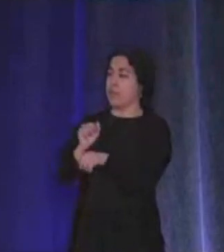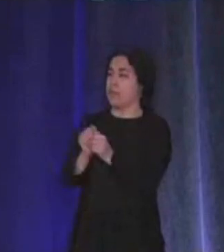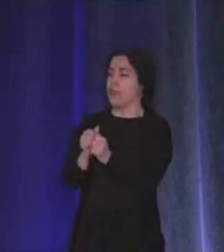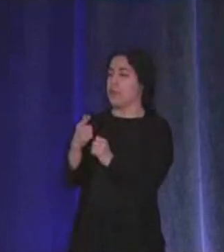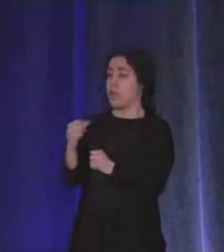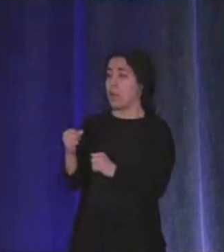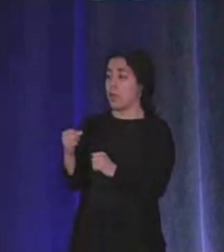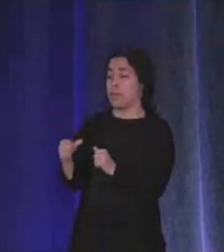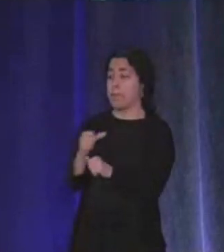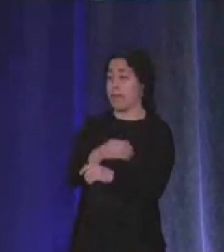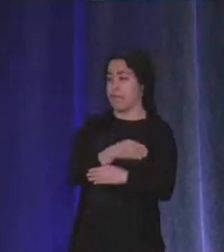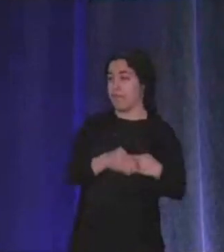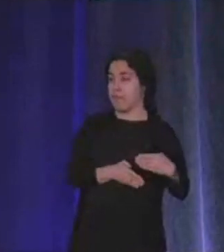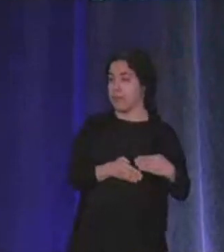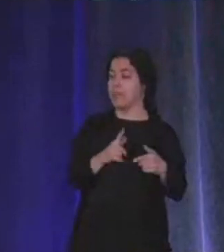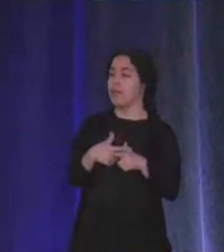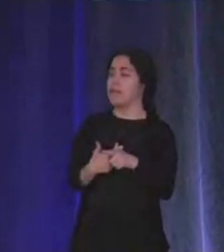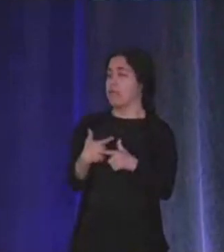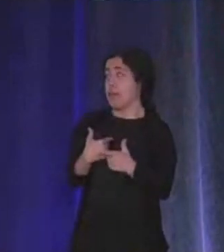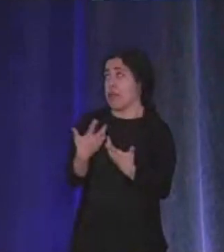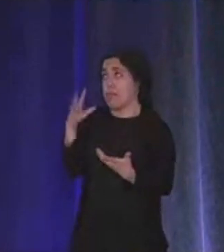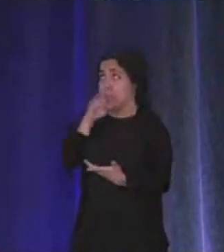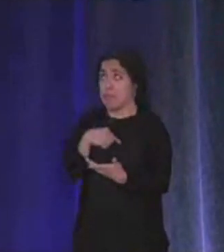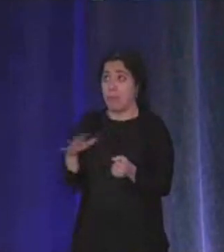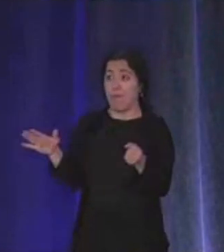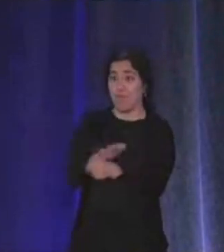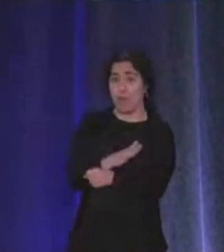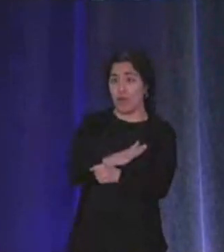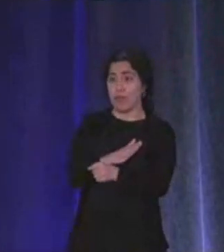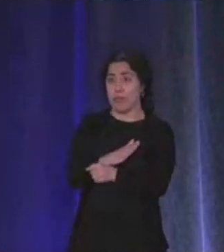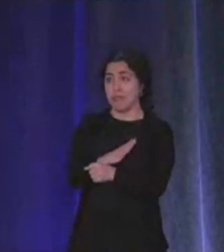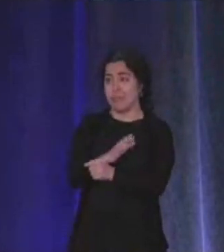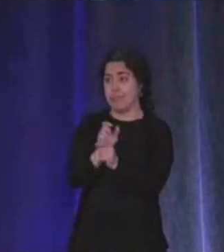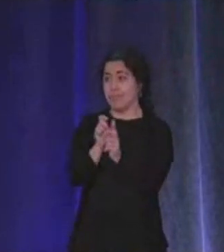the back end. So I guess that makes me a full stack developer.